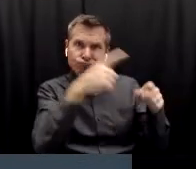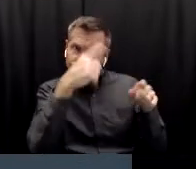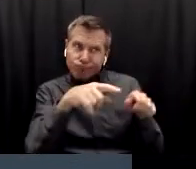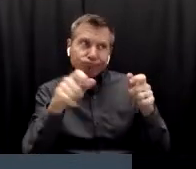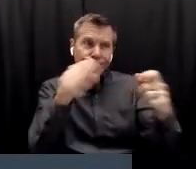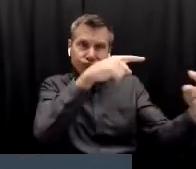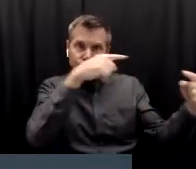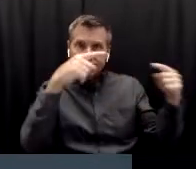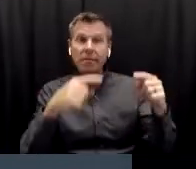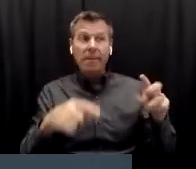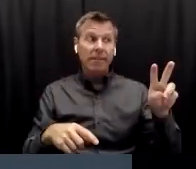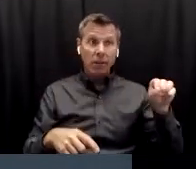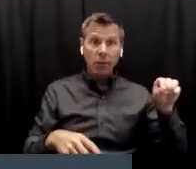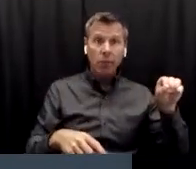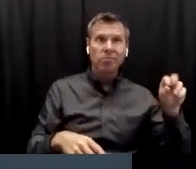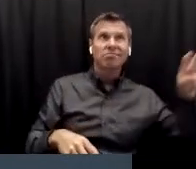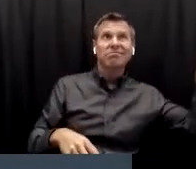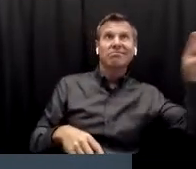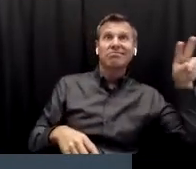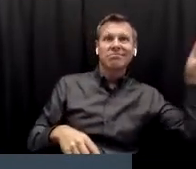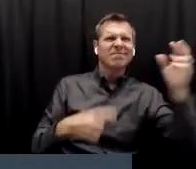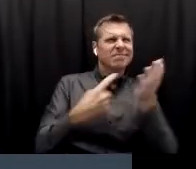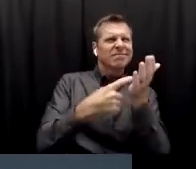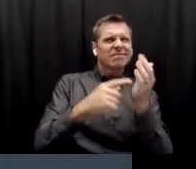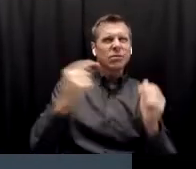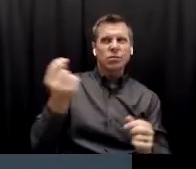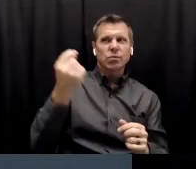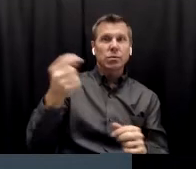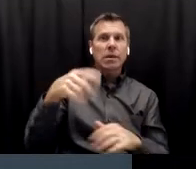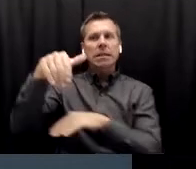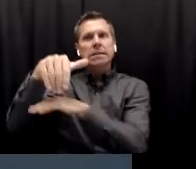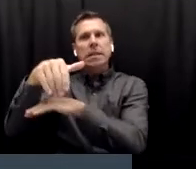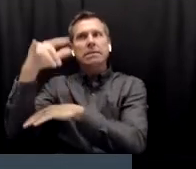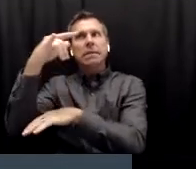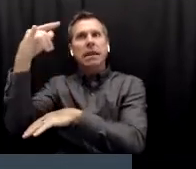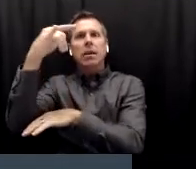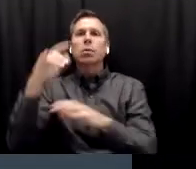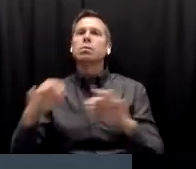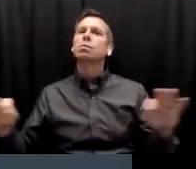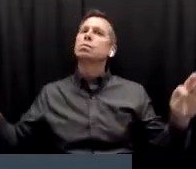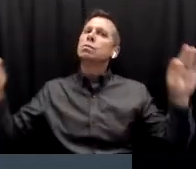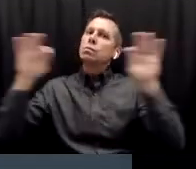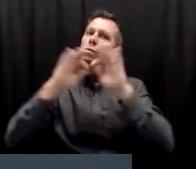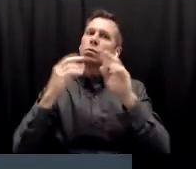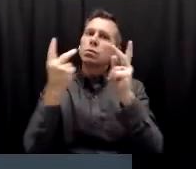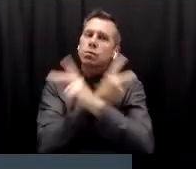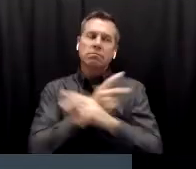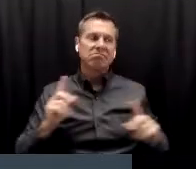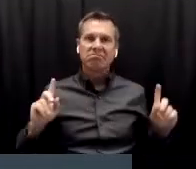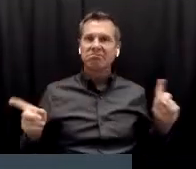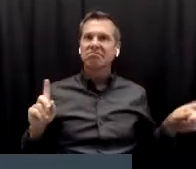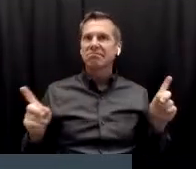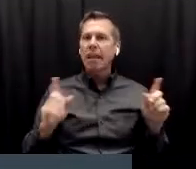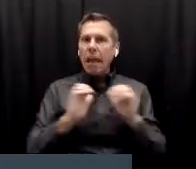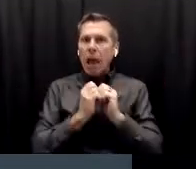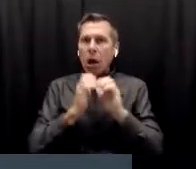visual observer on Tuesday. Night flying, it becomes even more critical. Communication protocols become